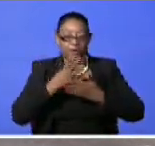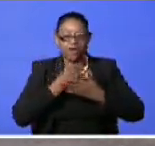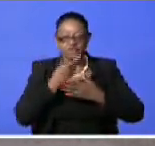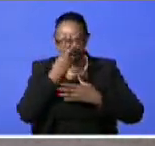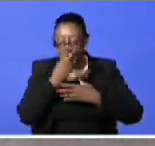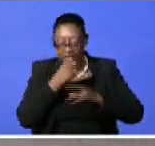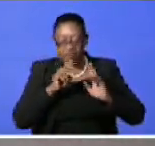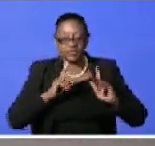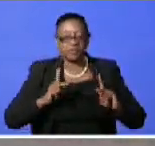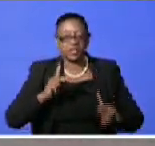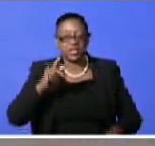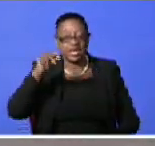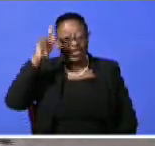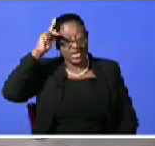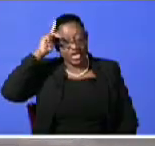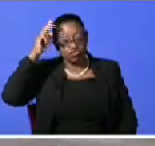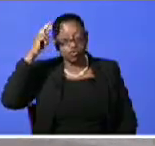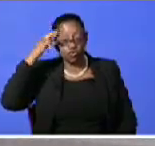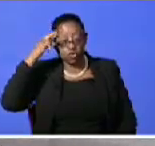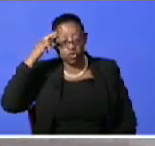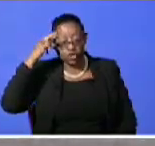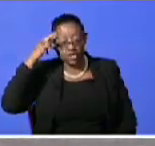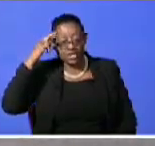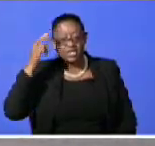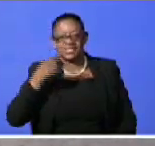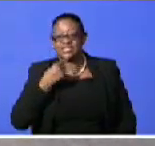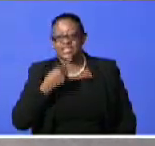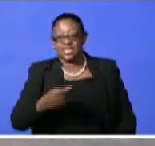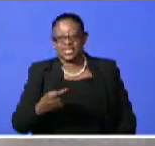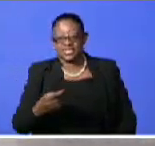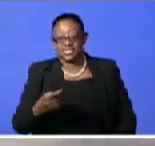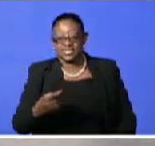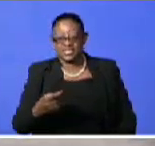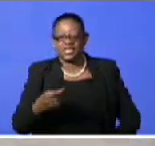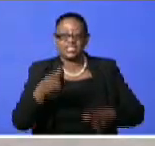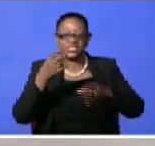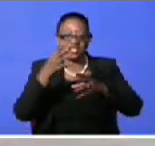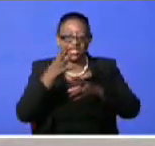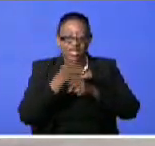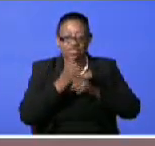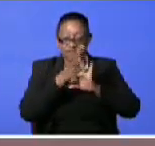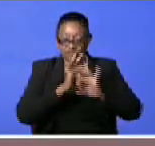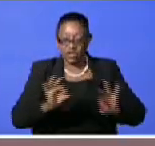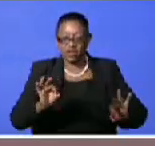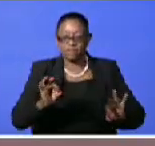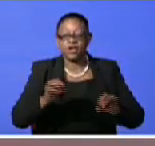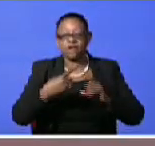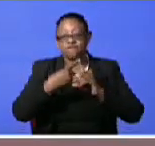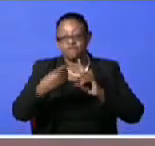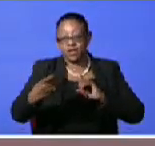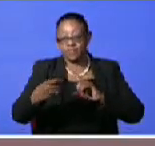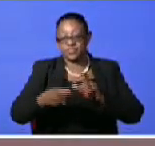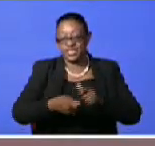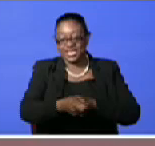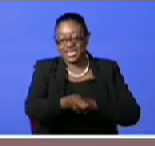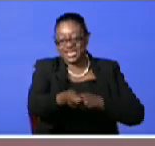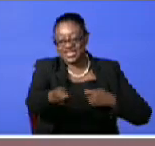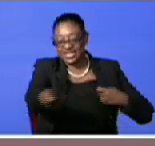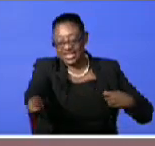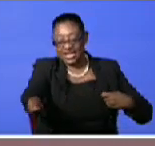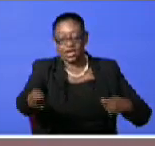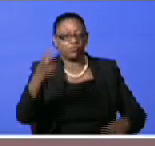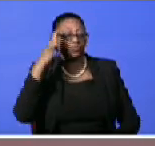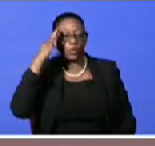Organizer Kendrick Roll, who is also blind, says the freedom gained from the cane is liberating. He explained the reason behind the